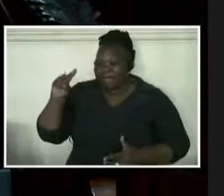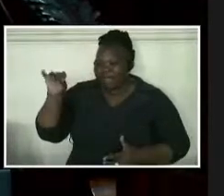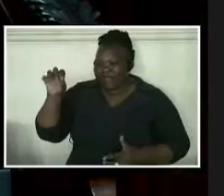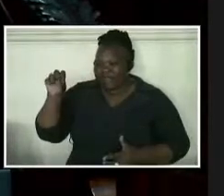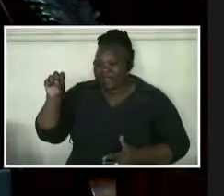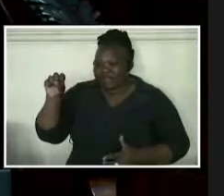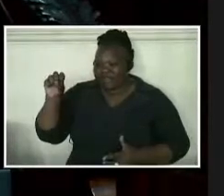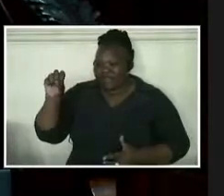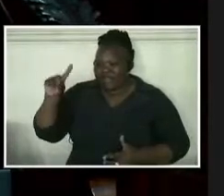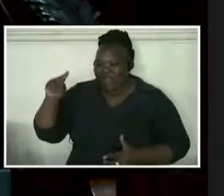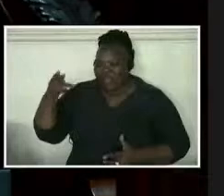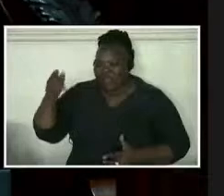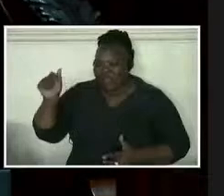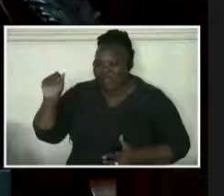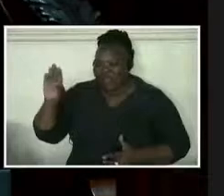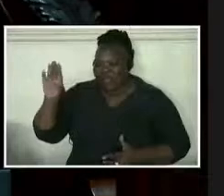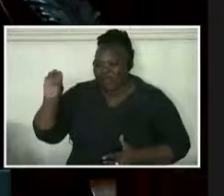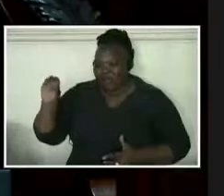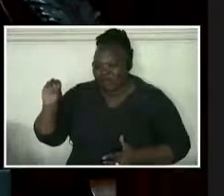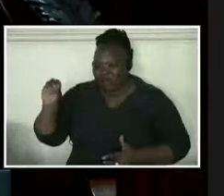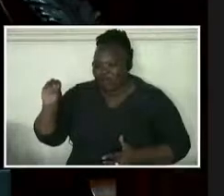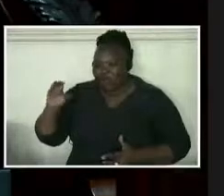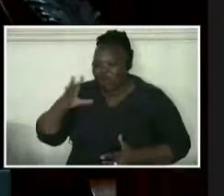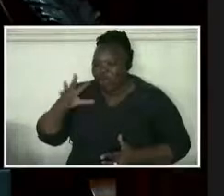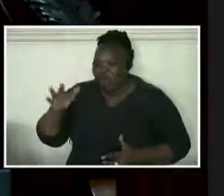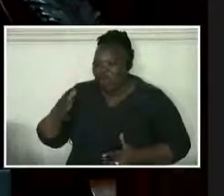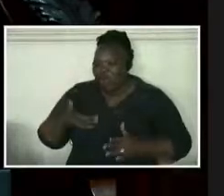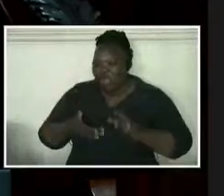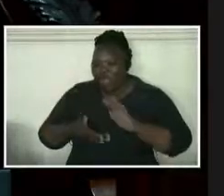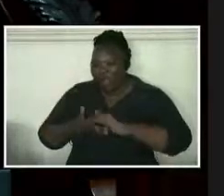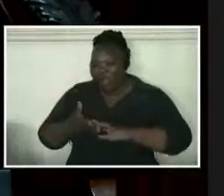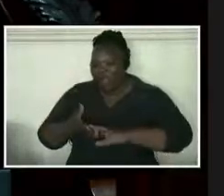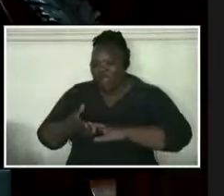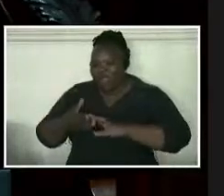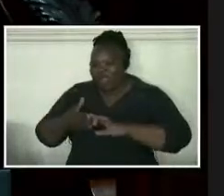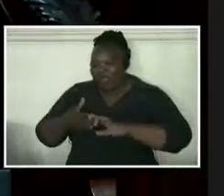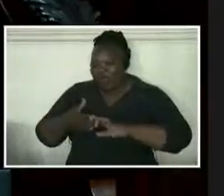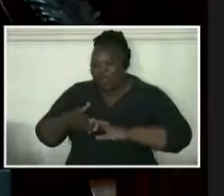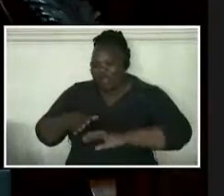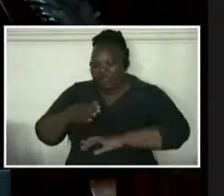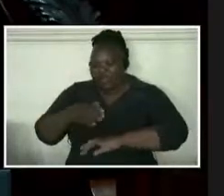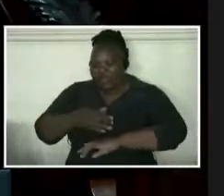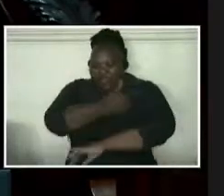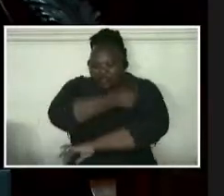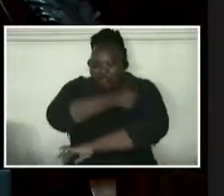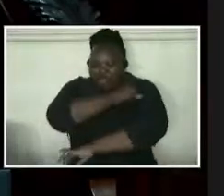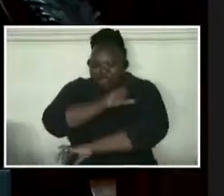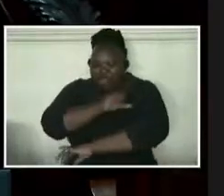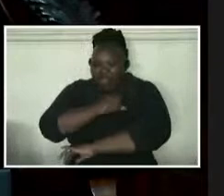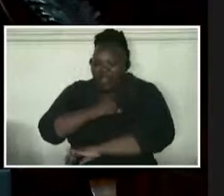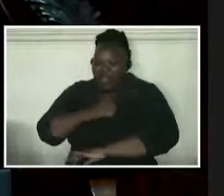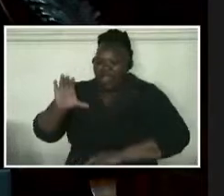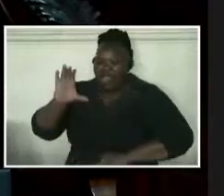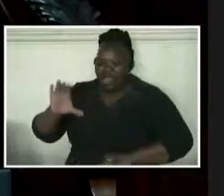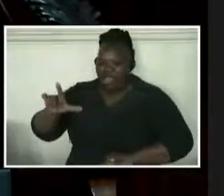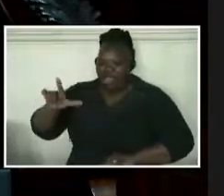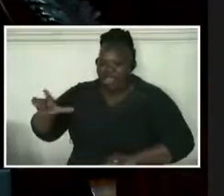praises on the department of health after admitting why i appreciate what